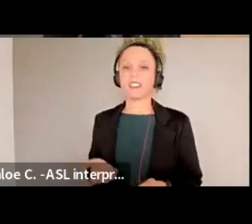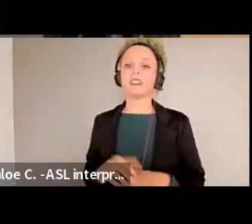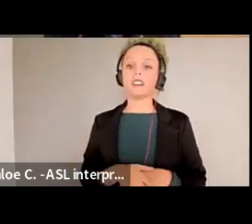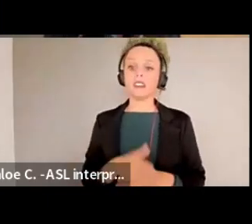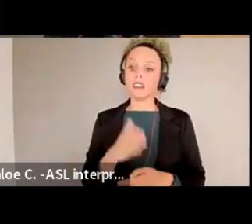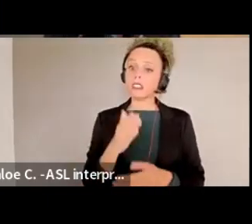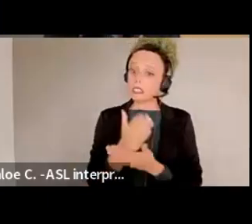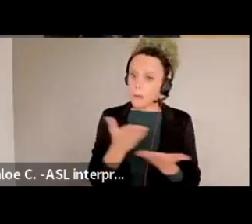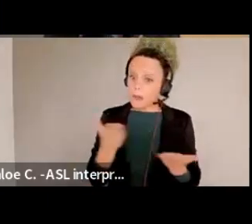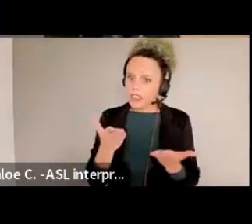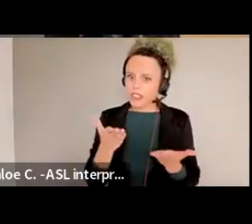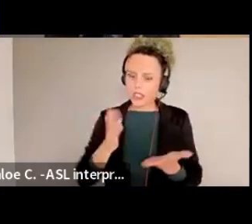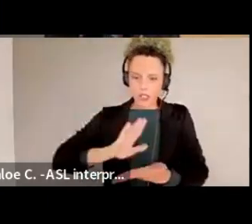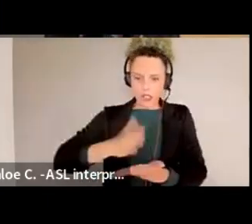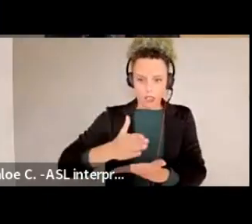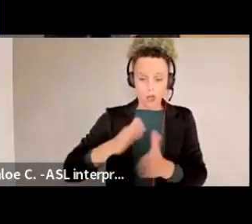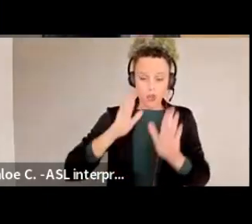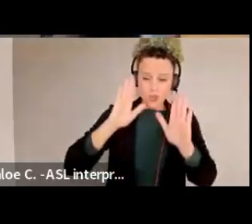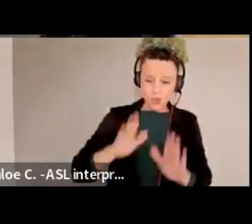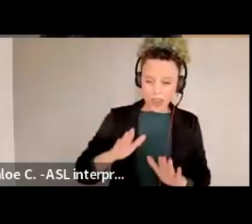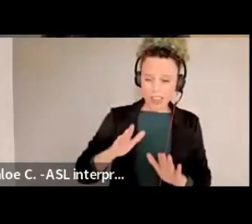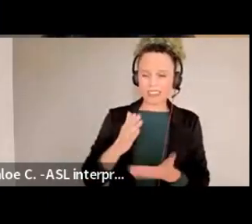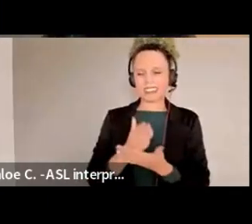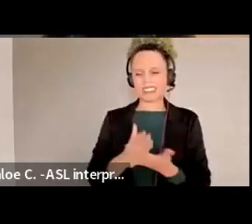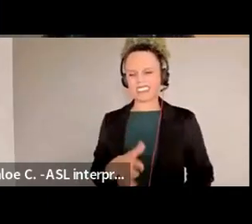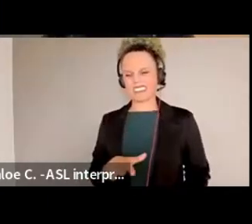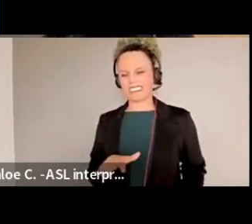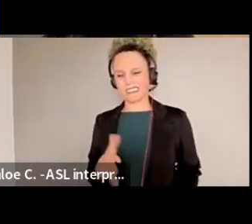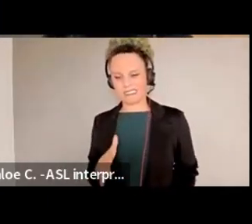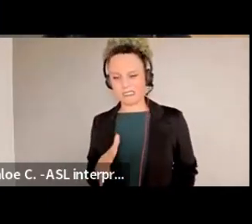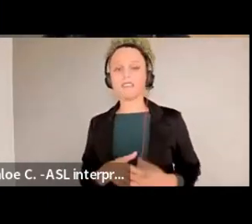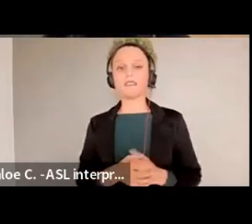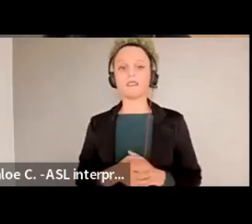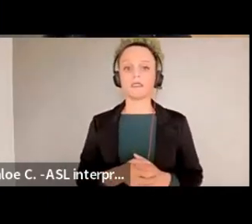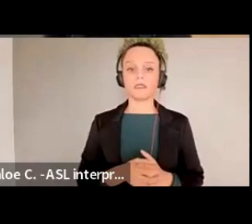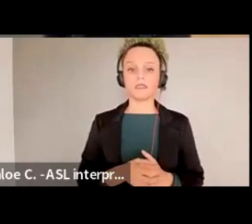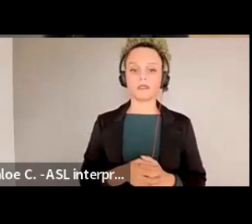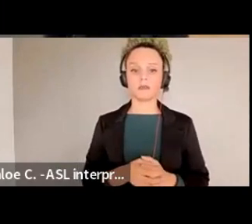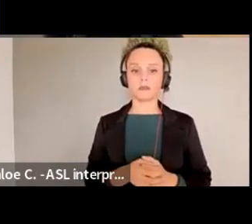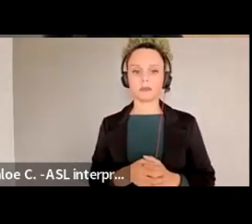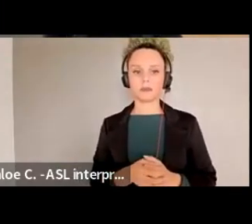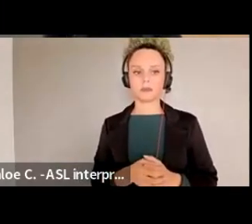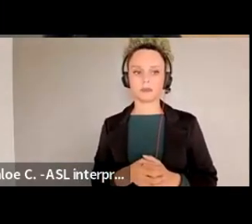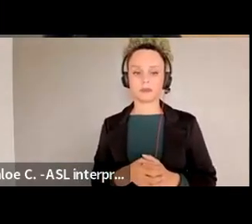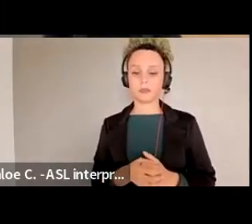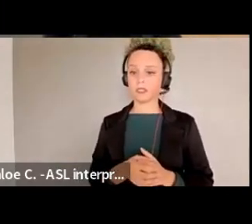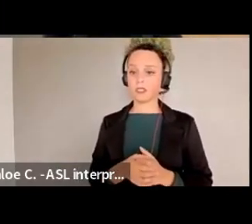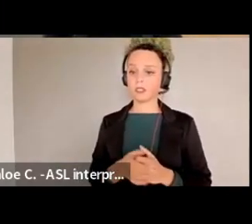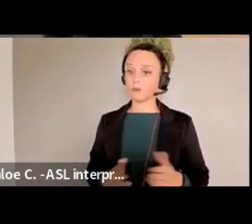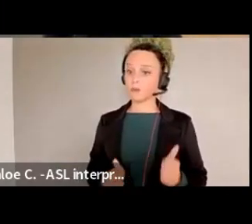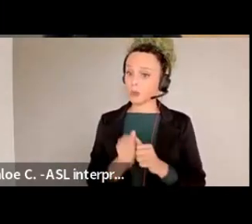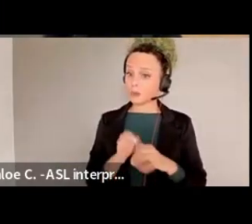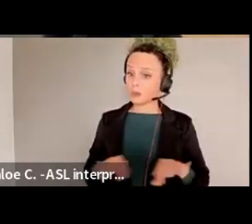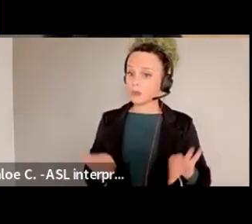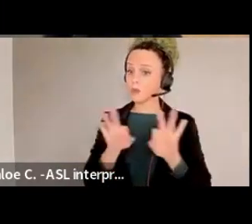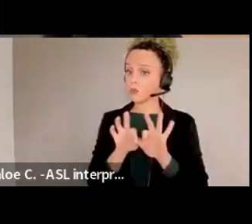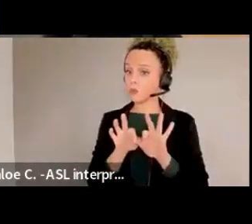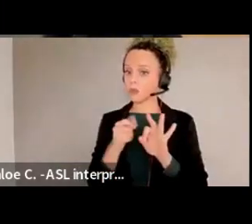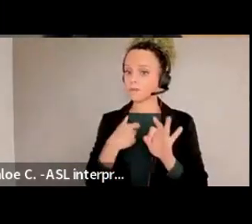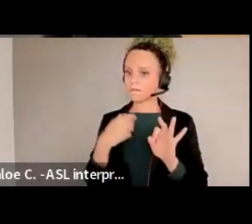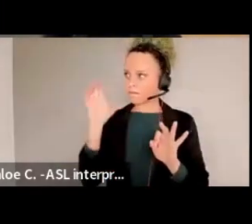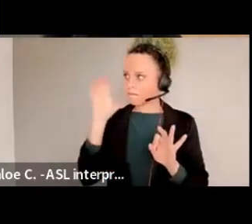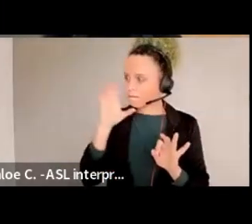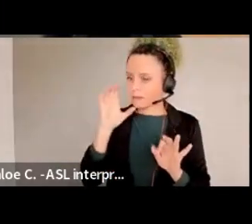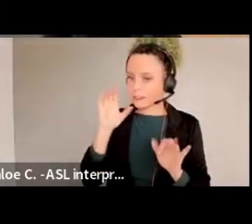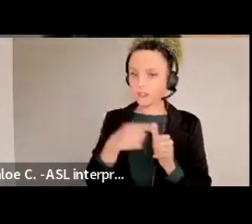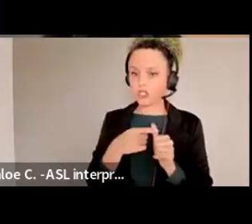one that tastes like real cheese. So sorry about that. There's some things you can make that are great, and others not so much.